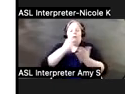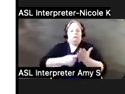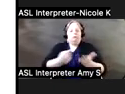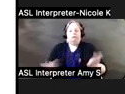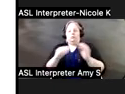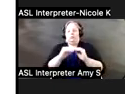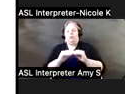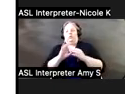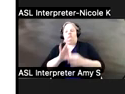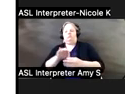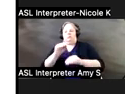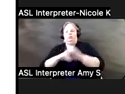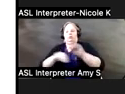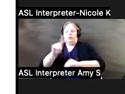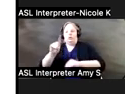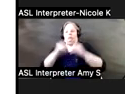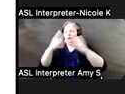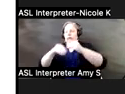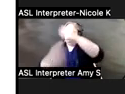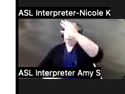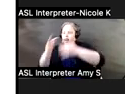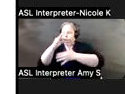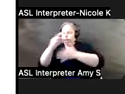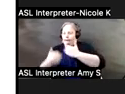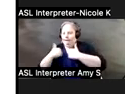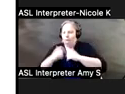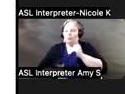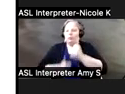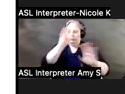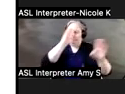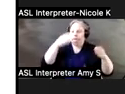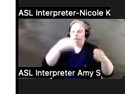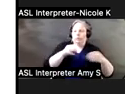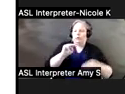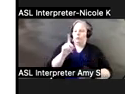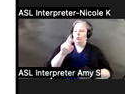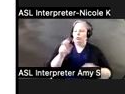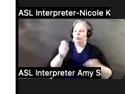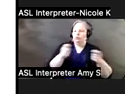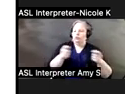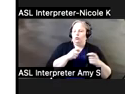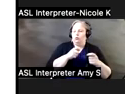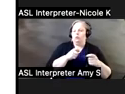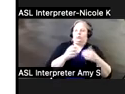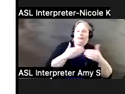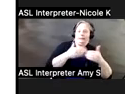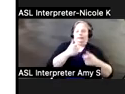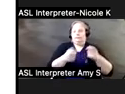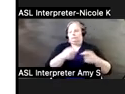lot of options out there for these individuals, but we're mostly going to be talking about motor and fine motor control difficulties in accessing